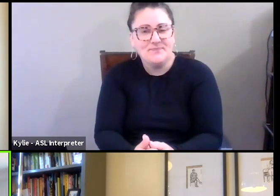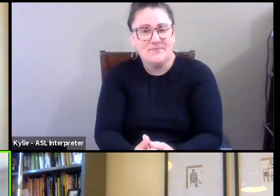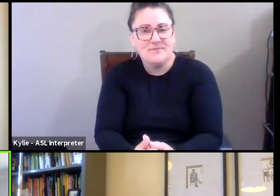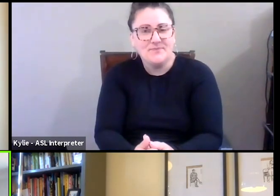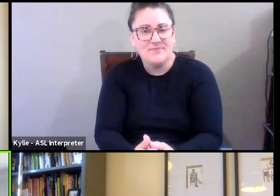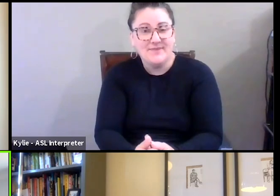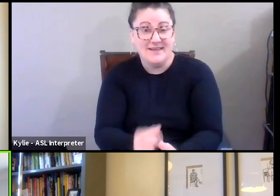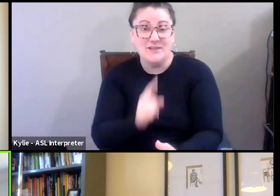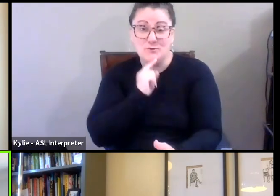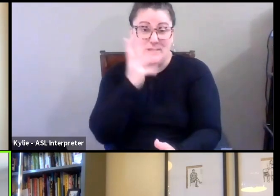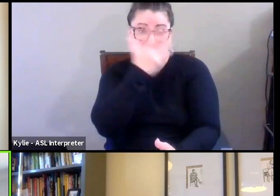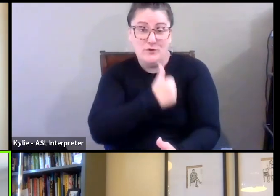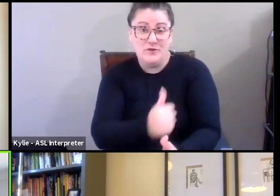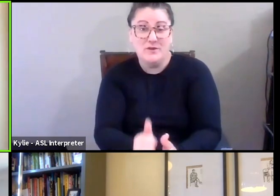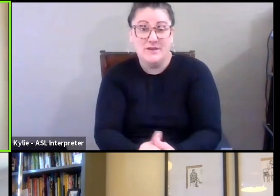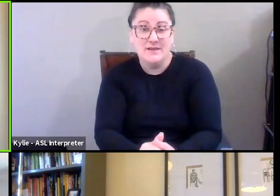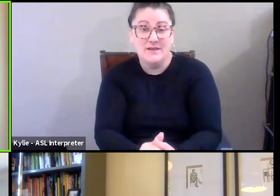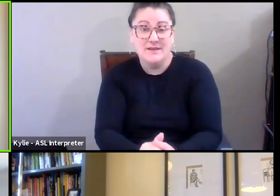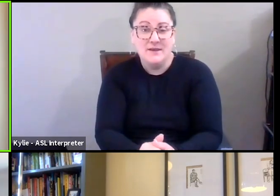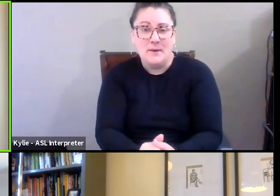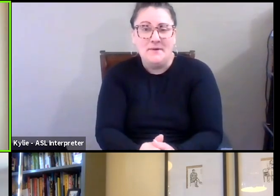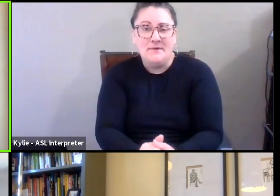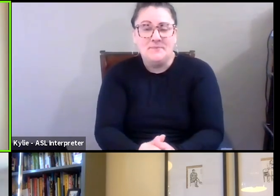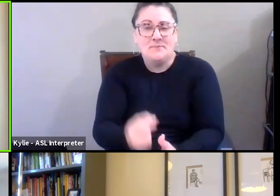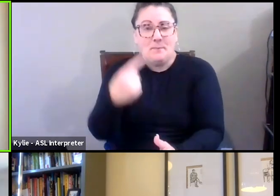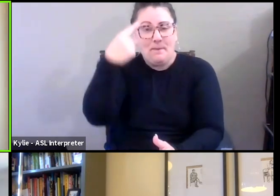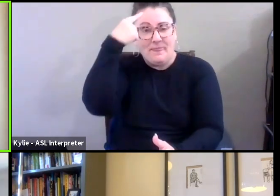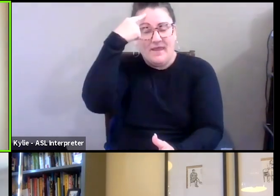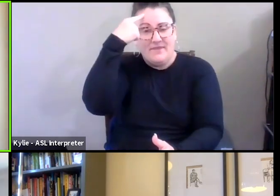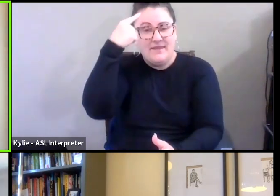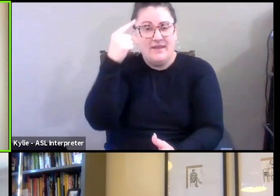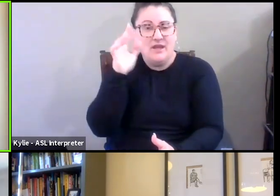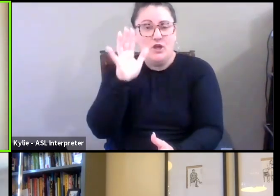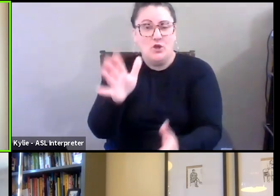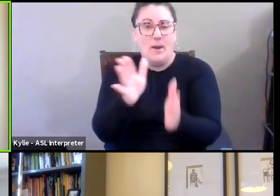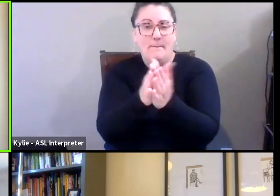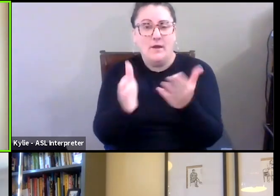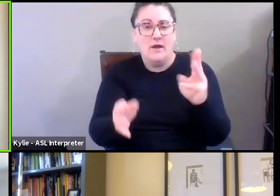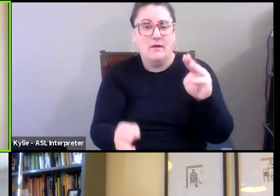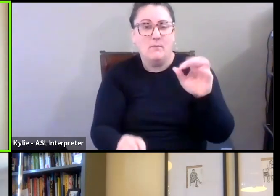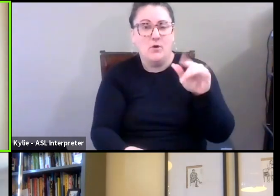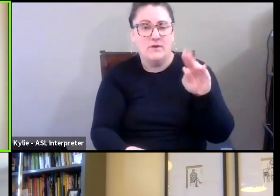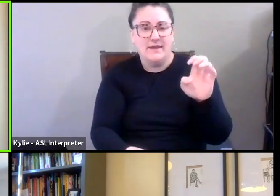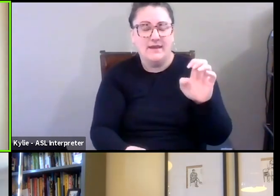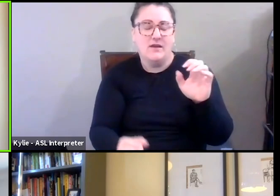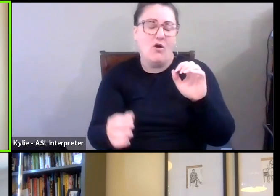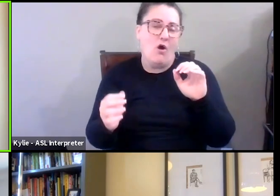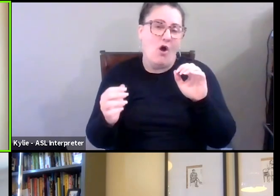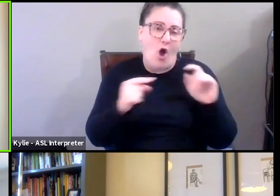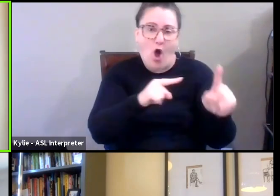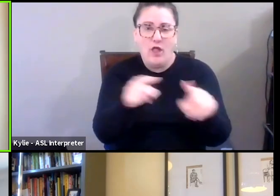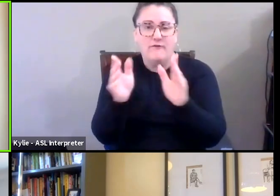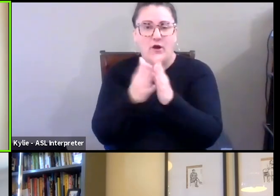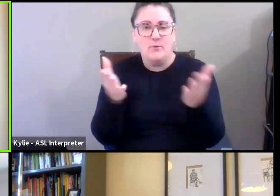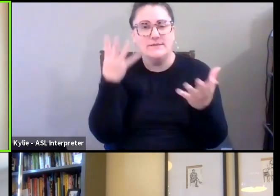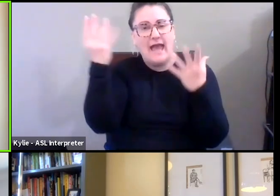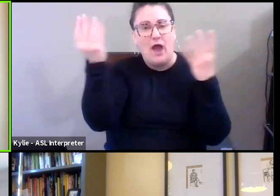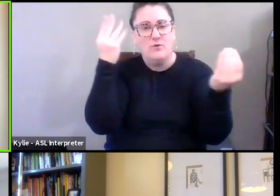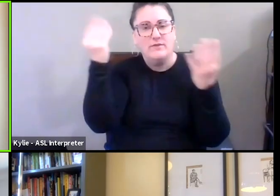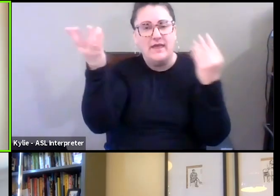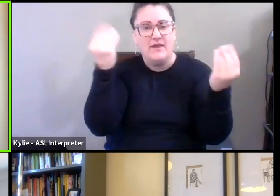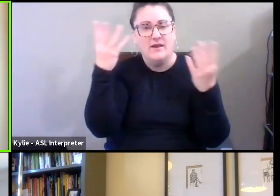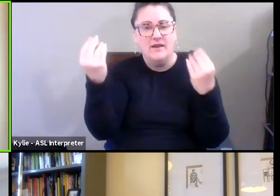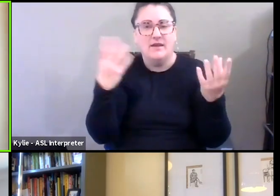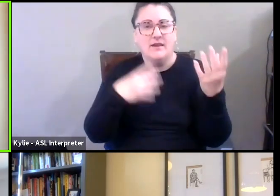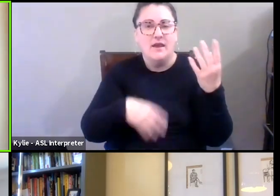That's really beautiful. And I think your book, Monique, I think all of our books out there, the more